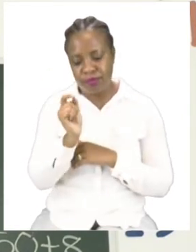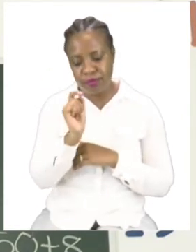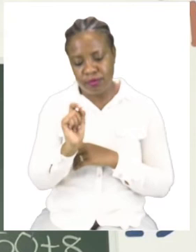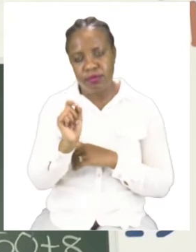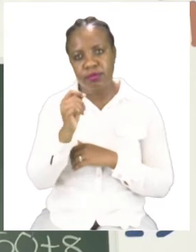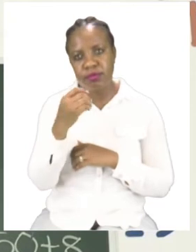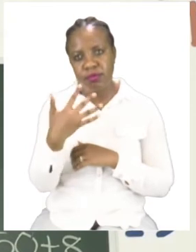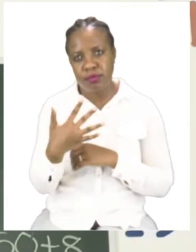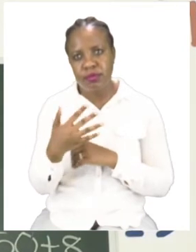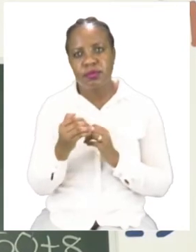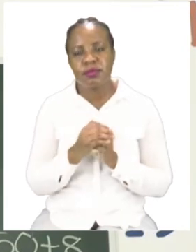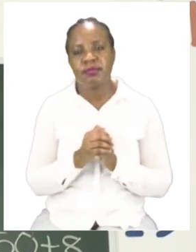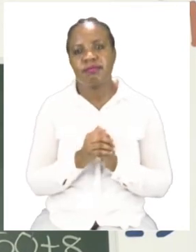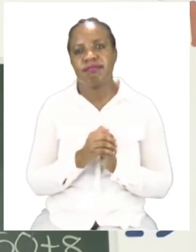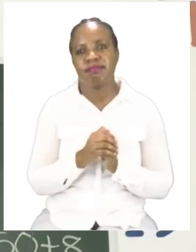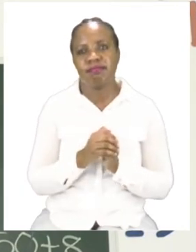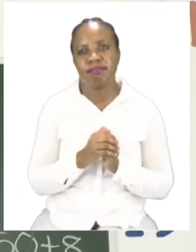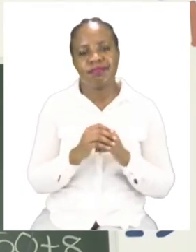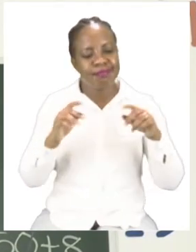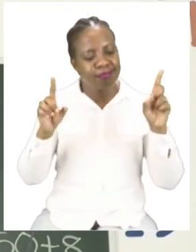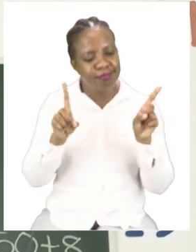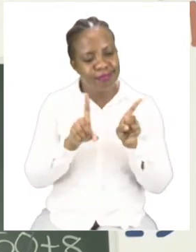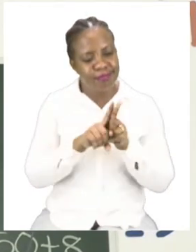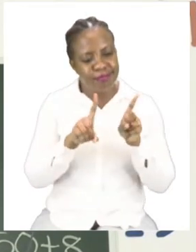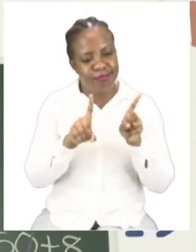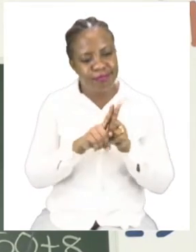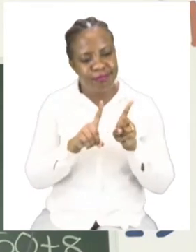next to our